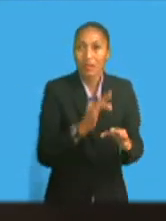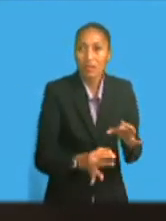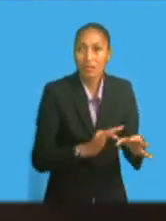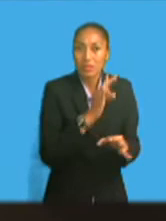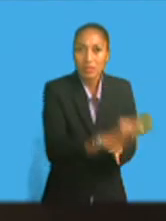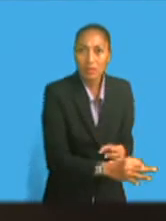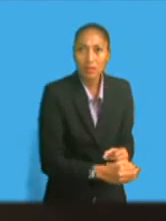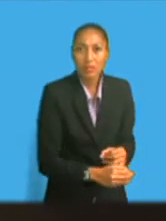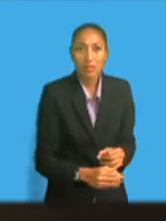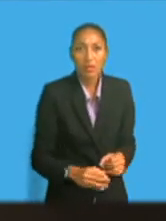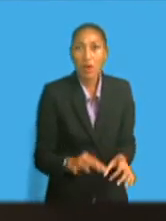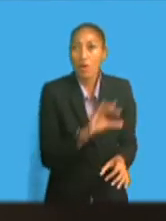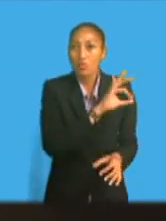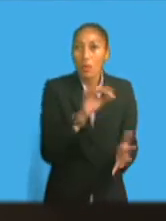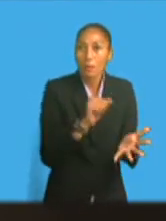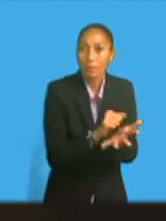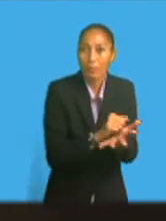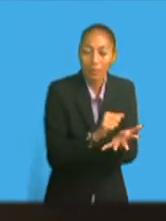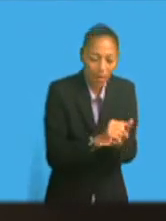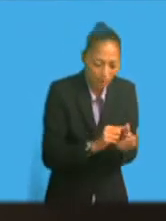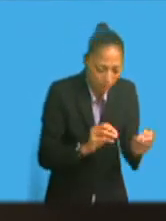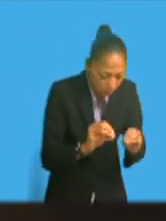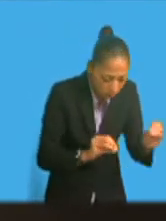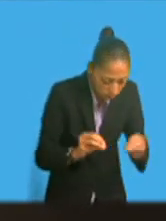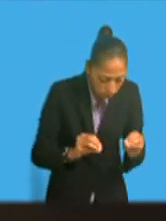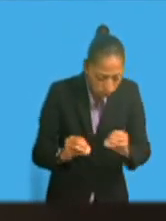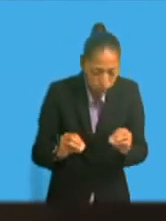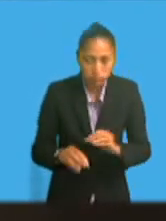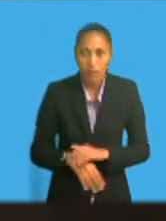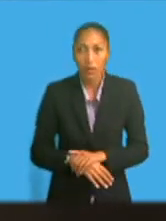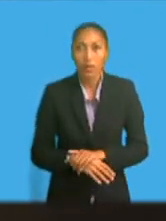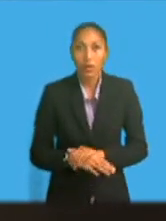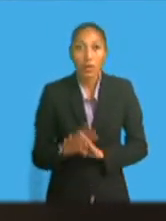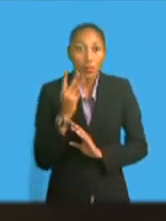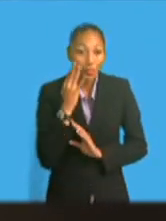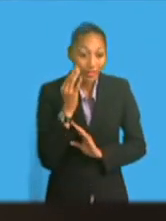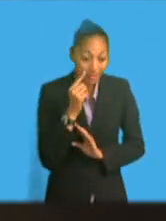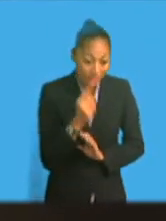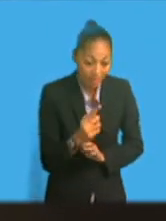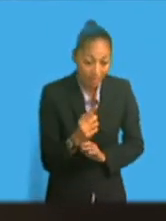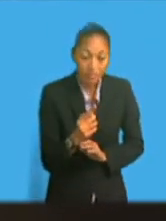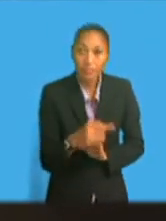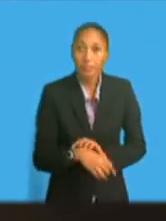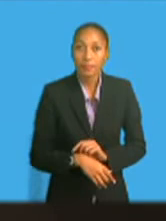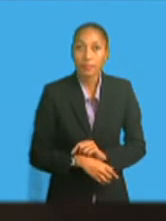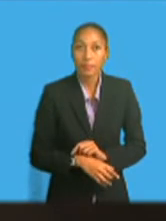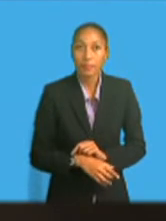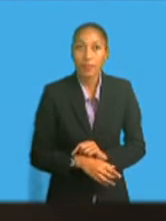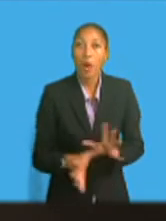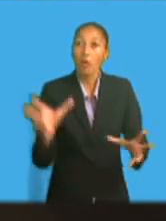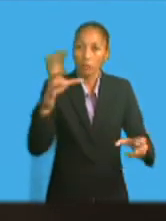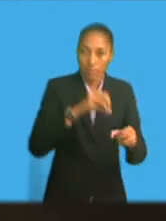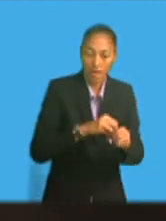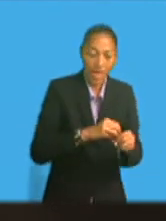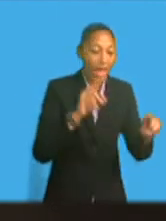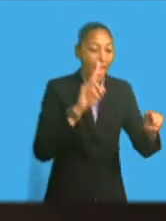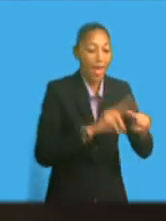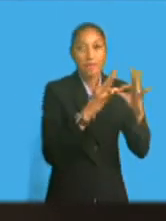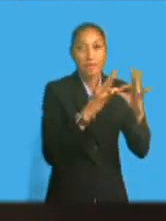incorrect survey data. Upon verification, we find that these are within FPL